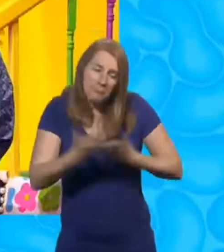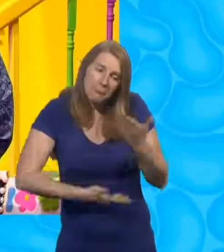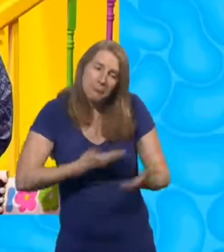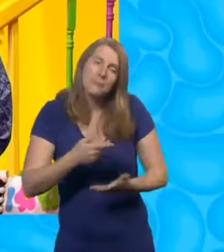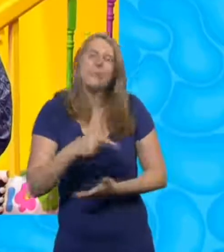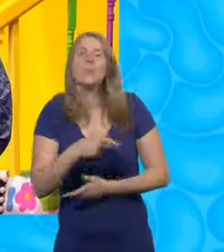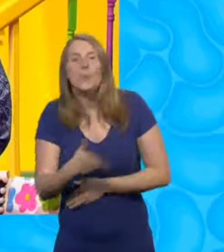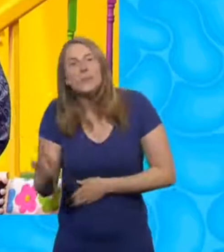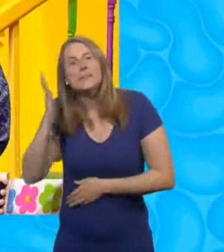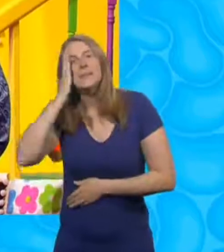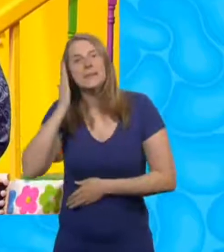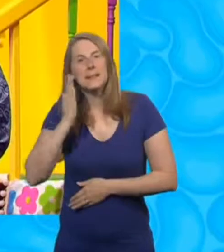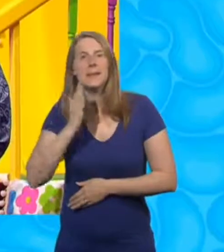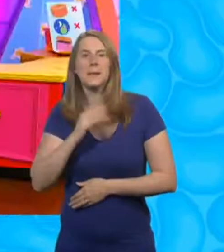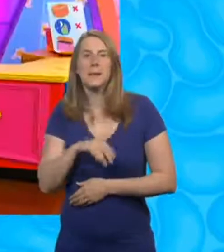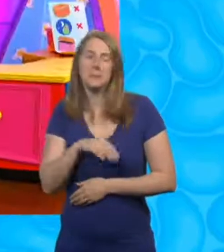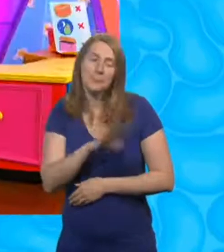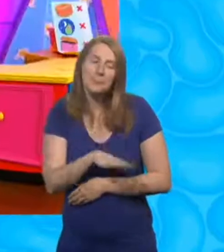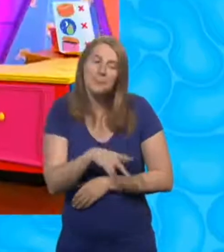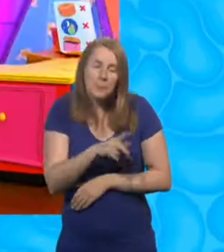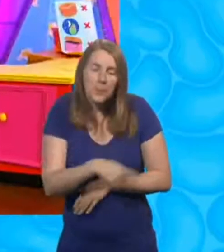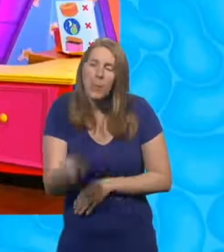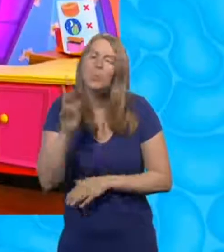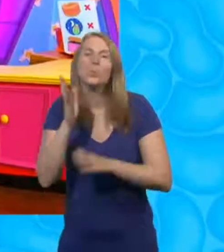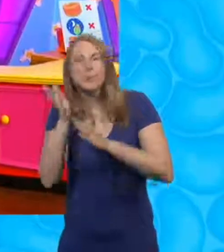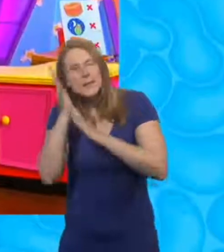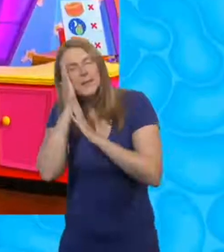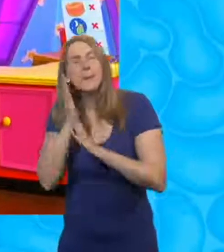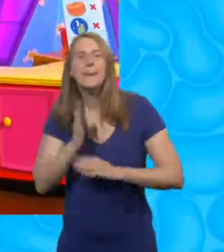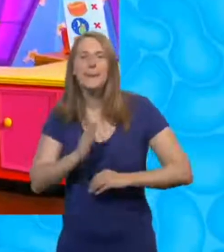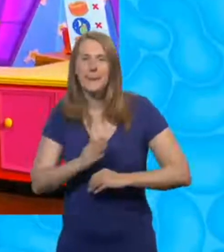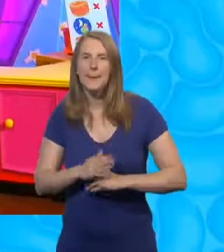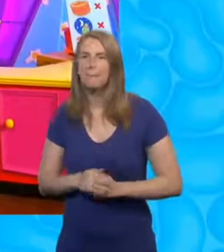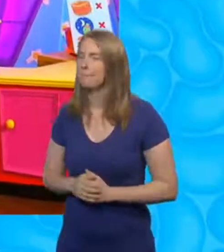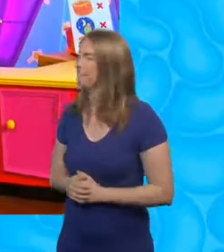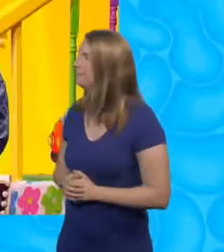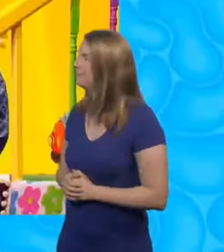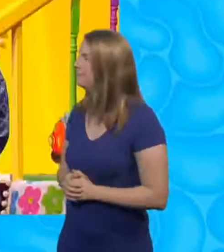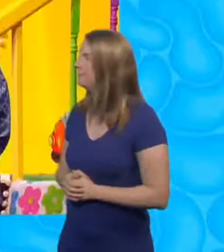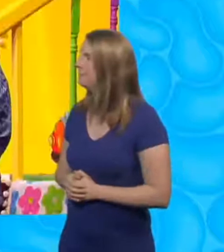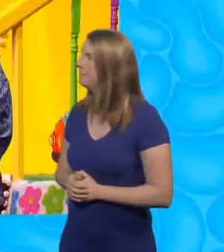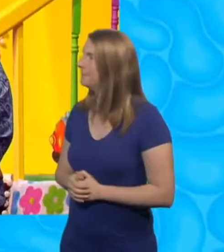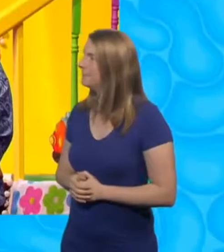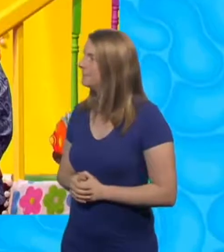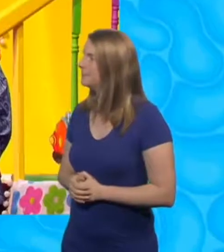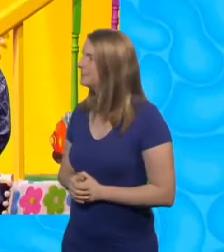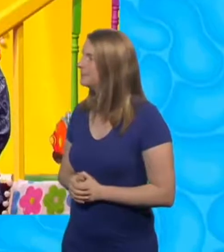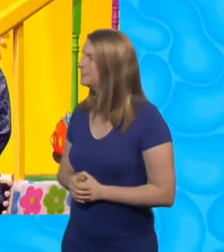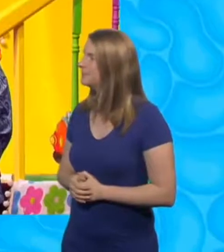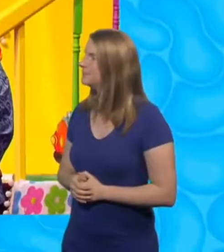Says go to sleep, little monster,